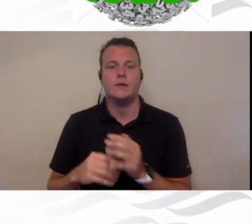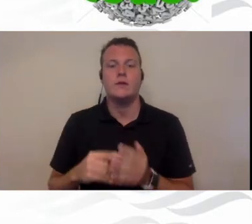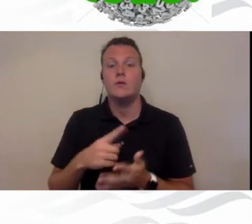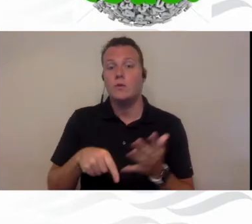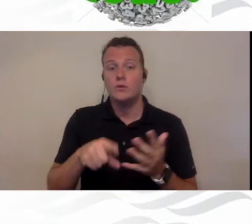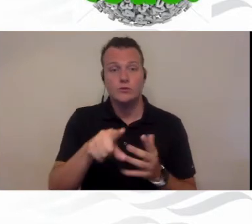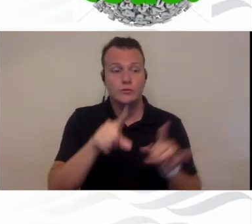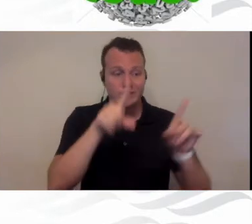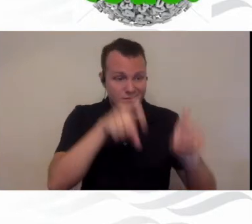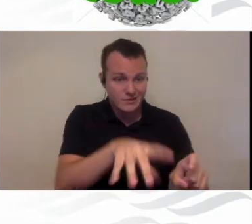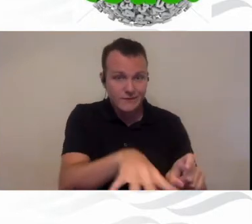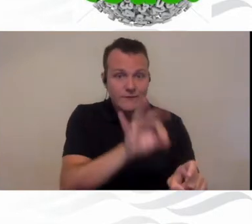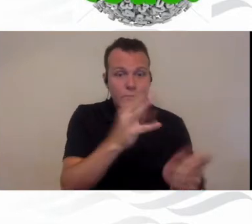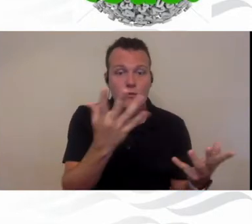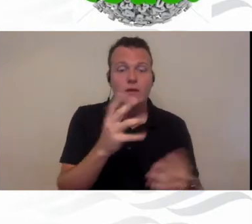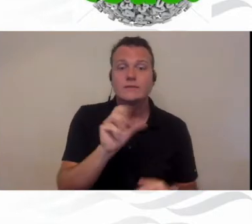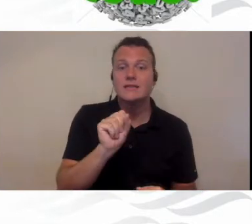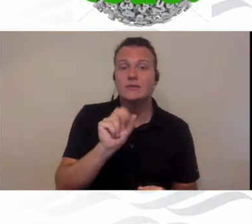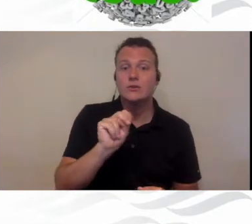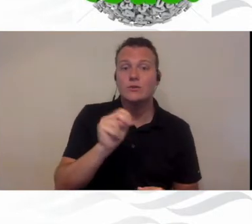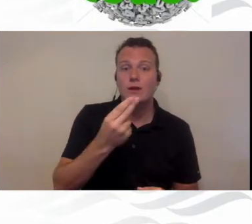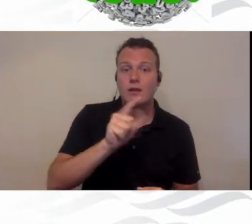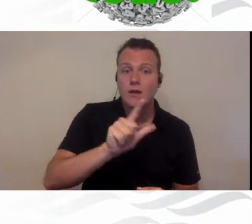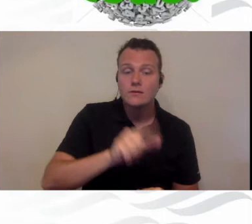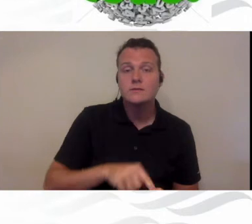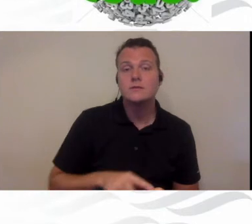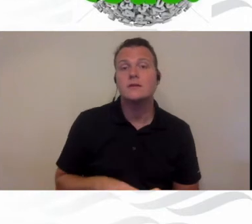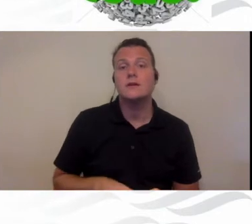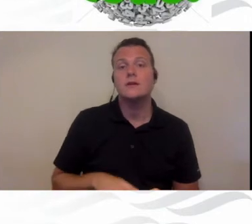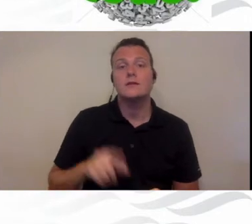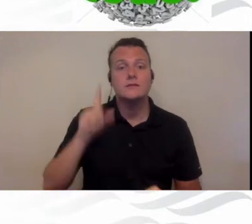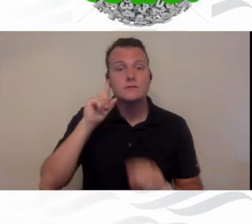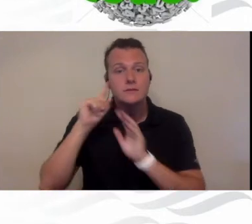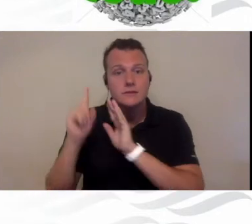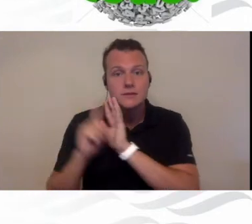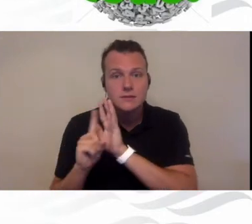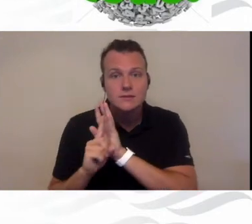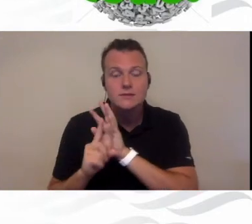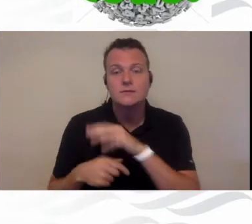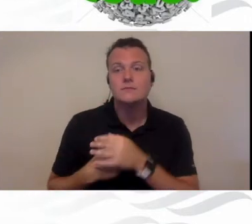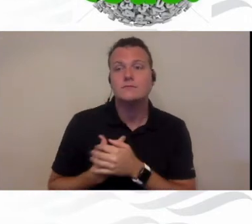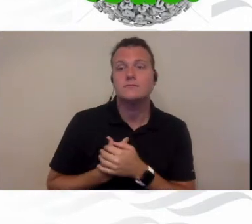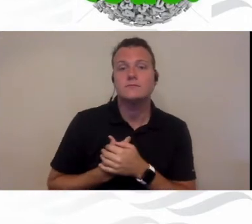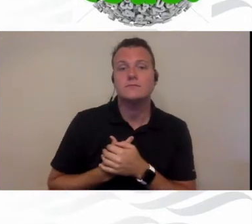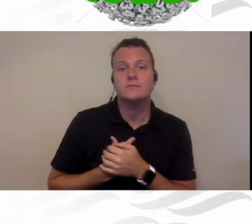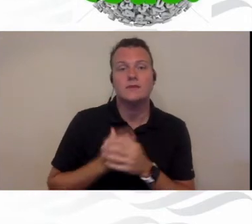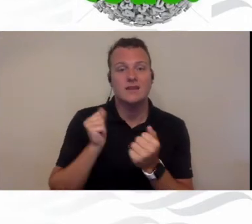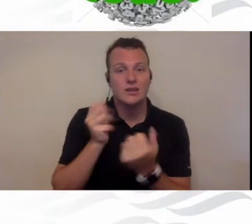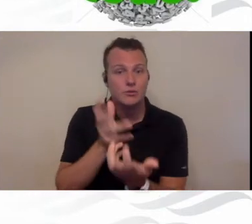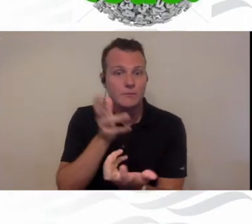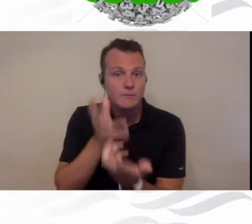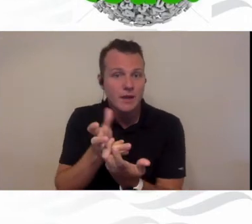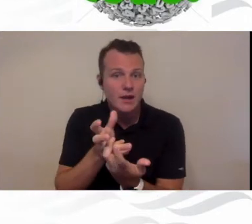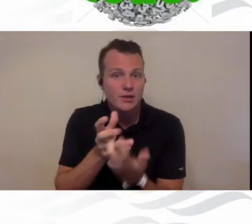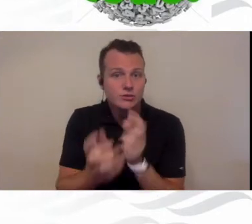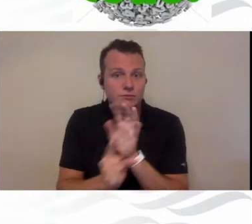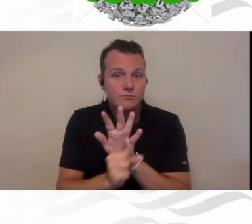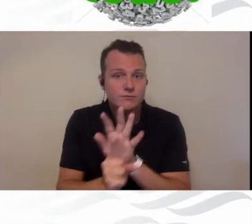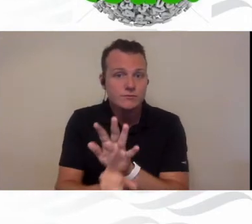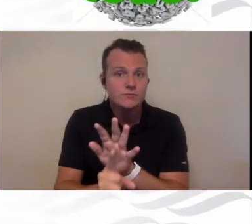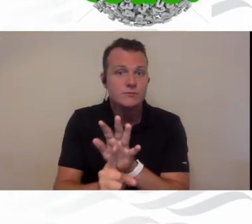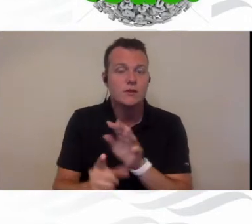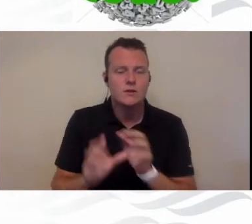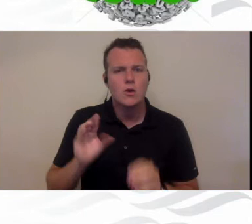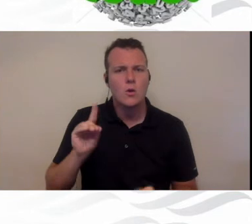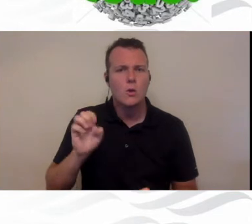found. Was it sensory neural hearing loss? Was it tinnitus? Can you match it? And there's a